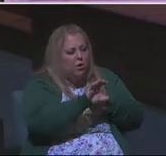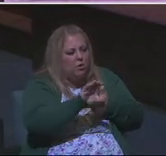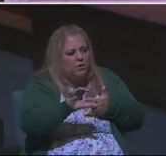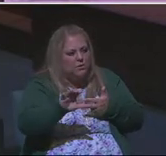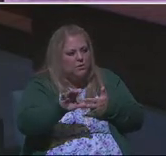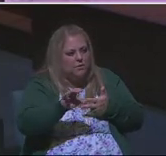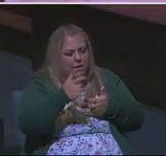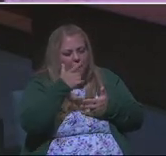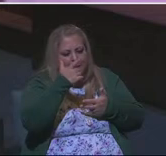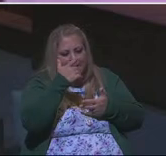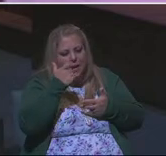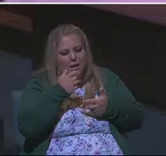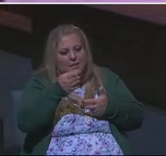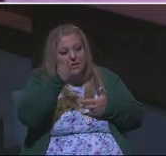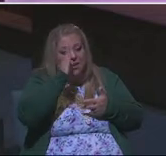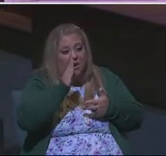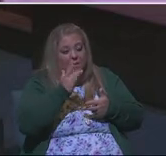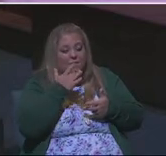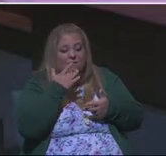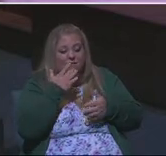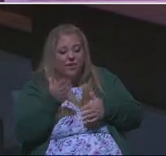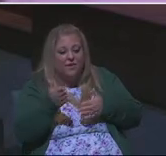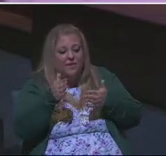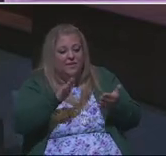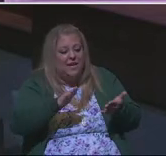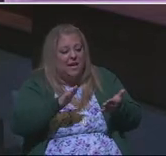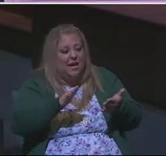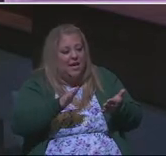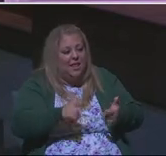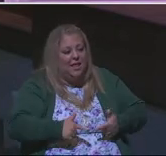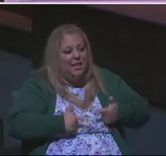would rather die than live without you.